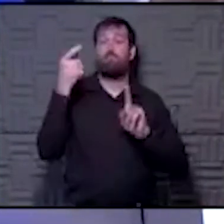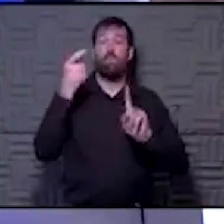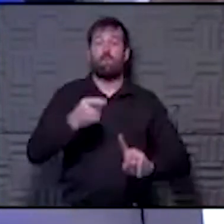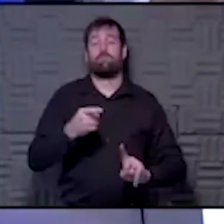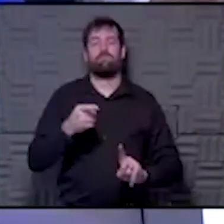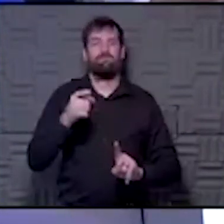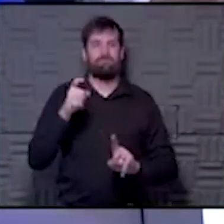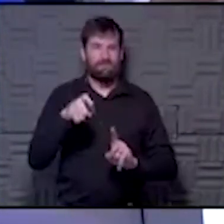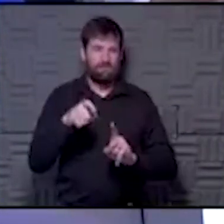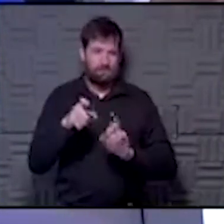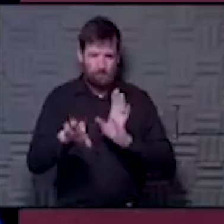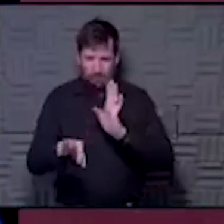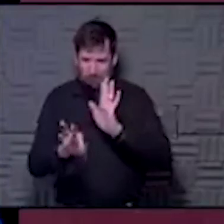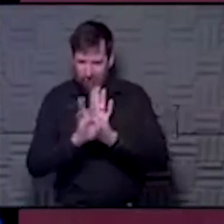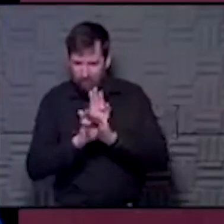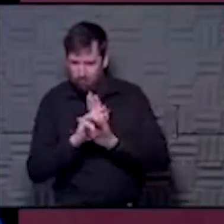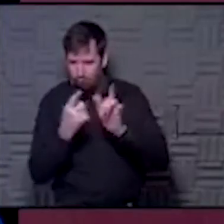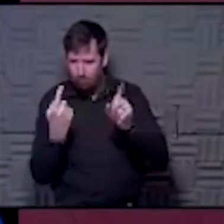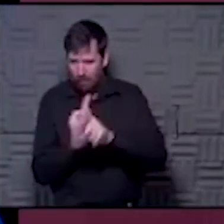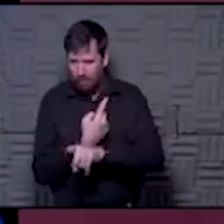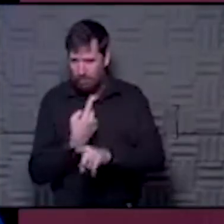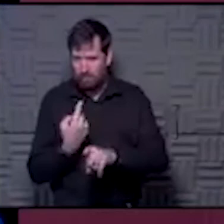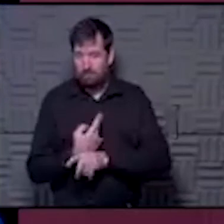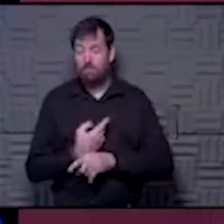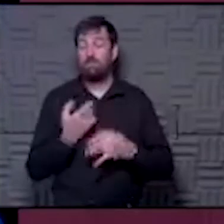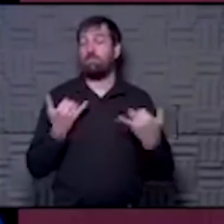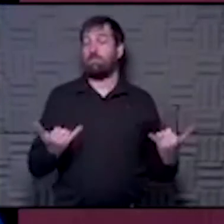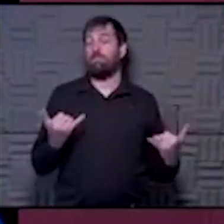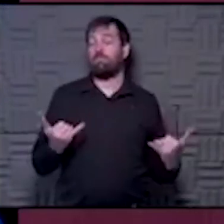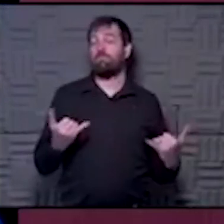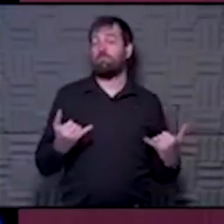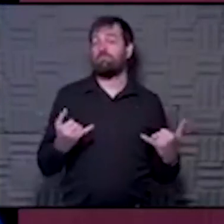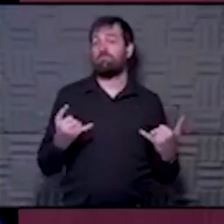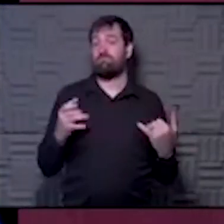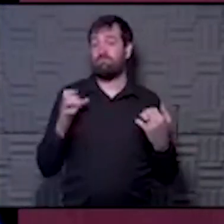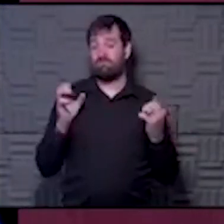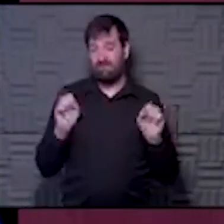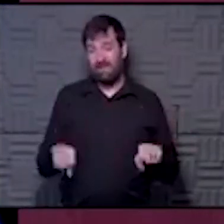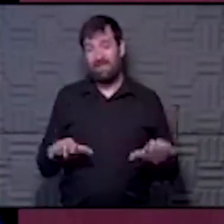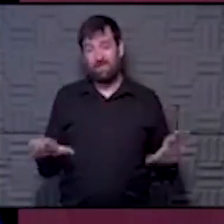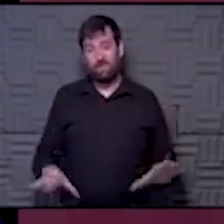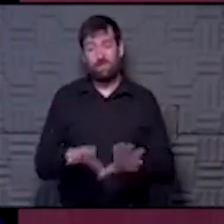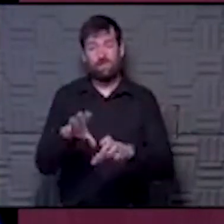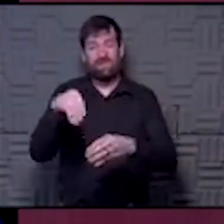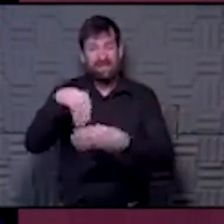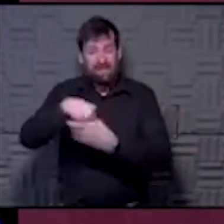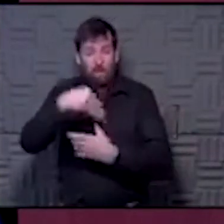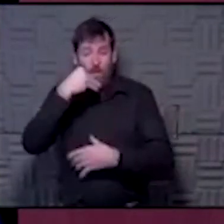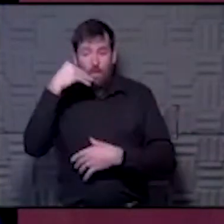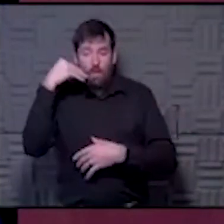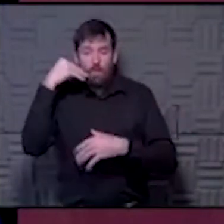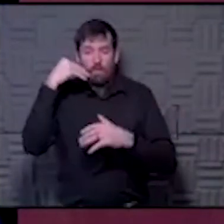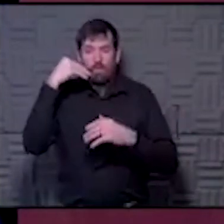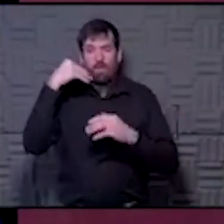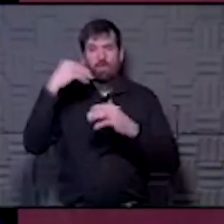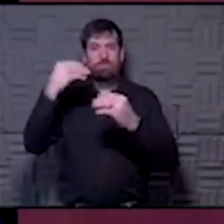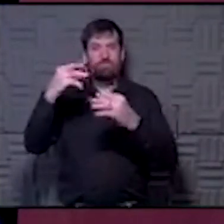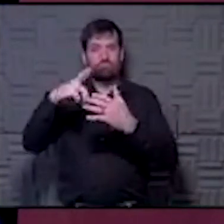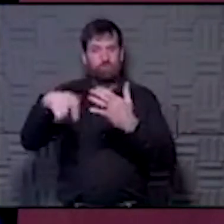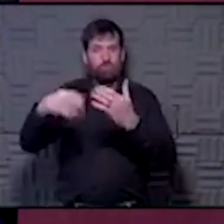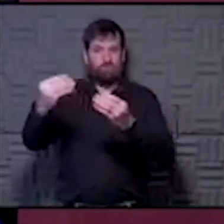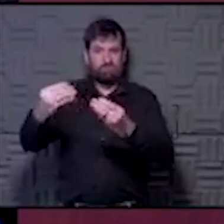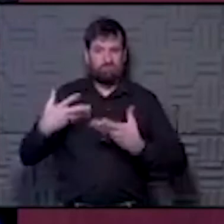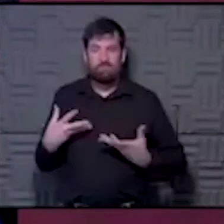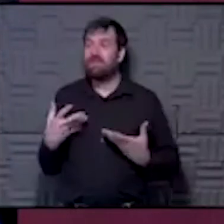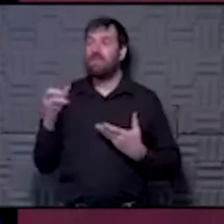have to pick the right one. And there's only one that you can, because now there's one that you can actually do at your home, and the results are given to you in your home, because the test gets